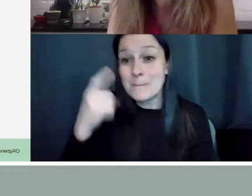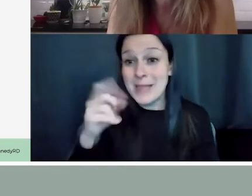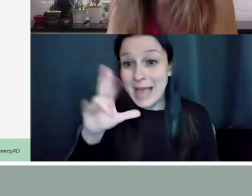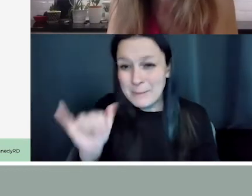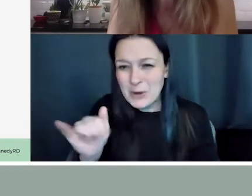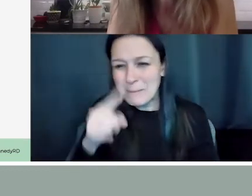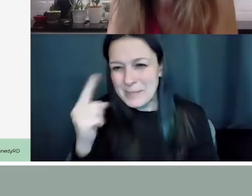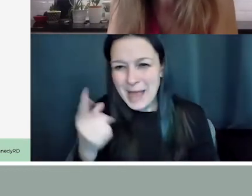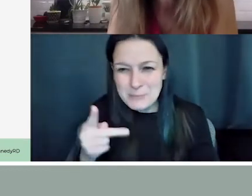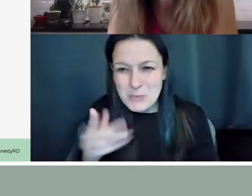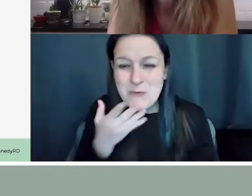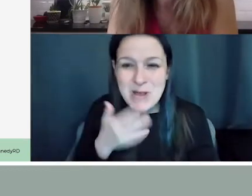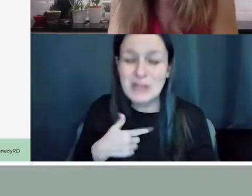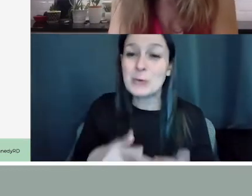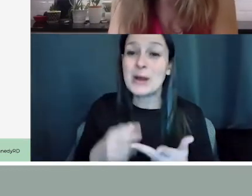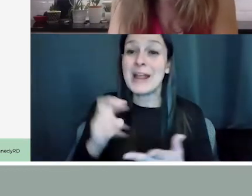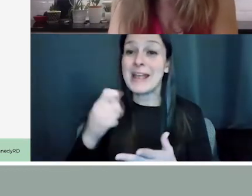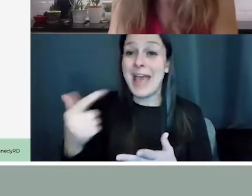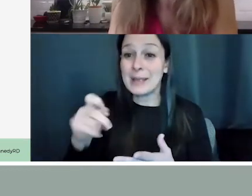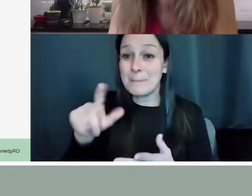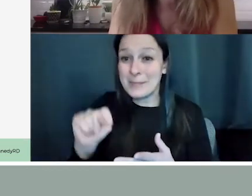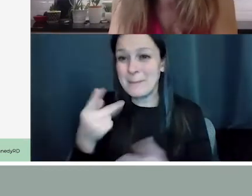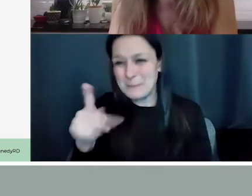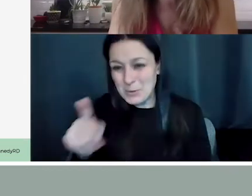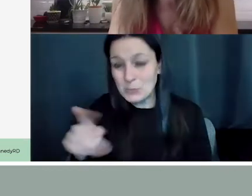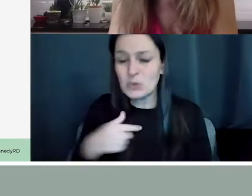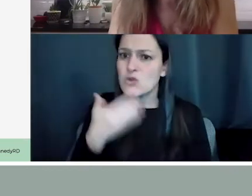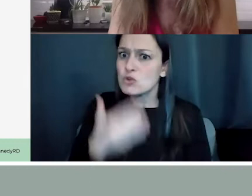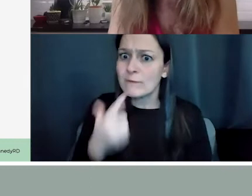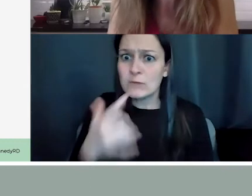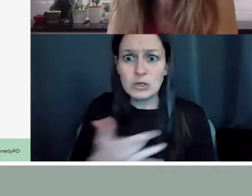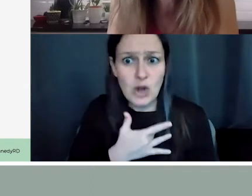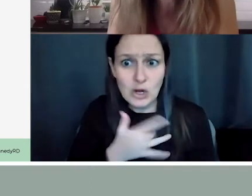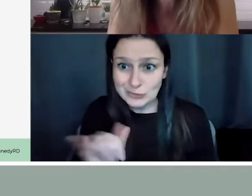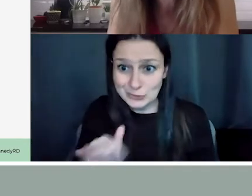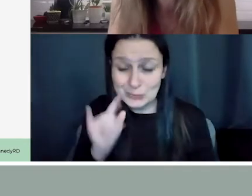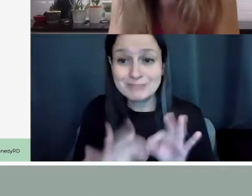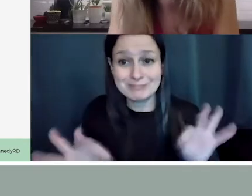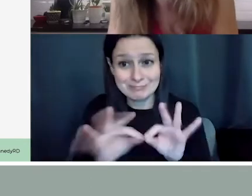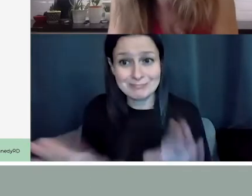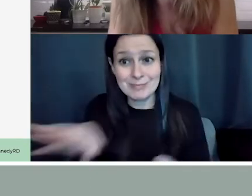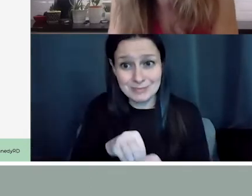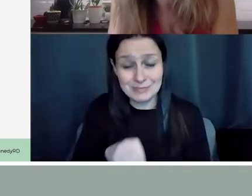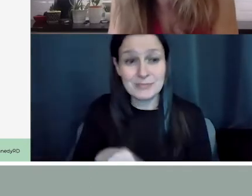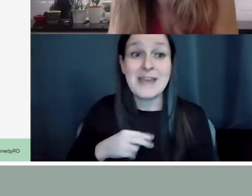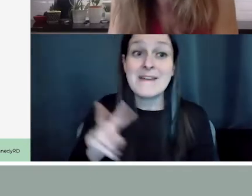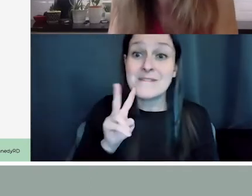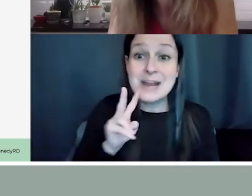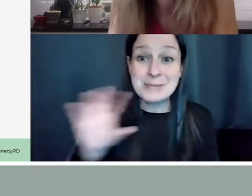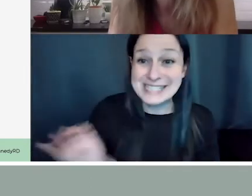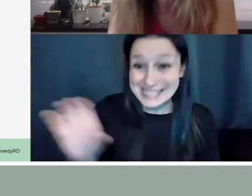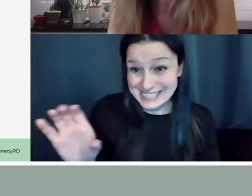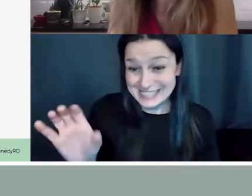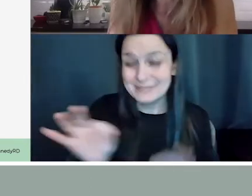purple color. Those are also good for our heart. They're great to include. Vitamin C, we know that's important for our